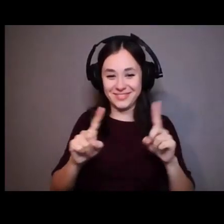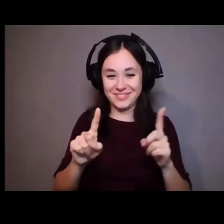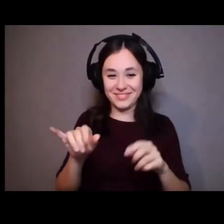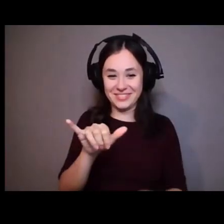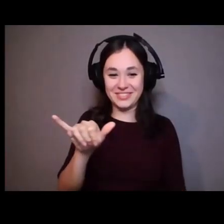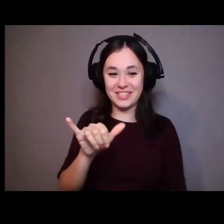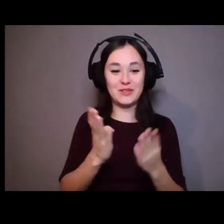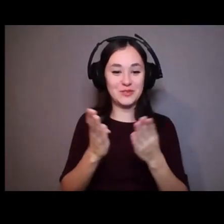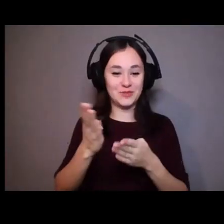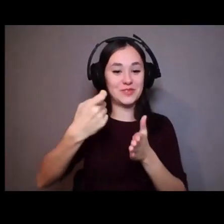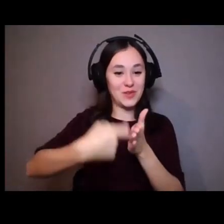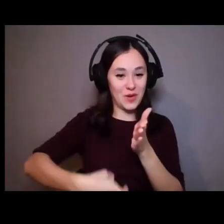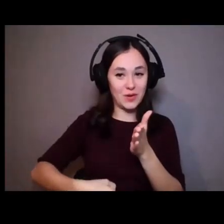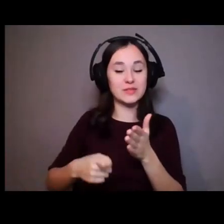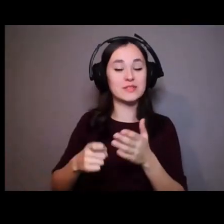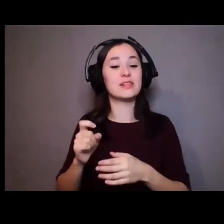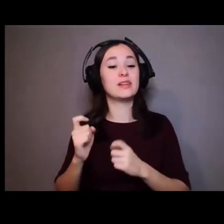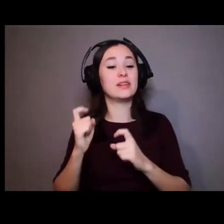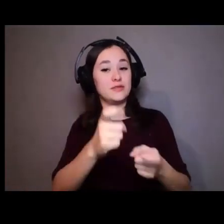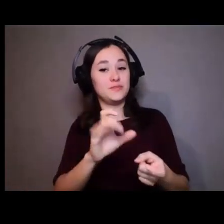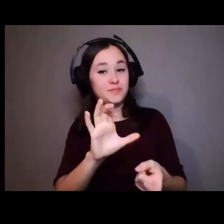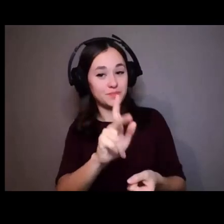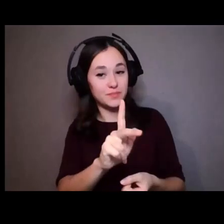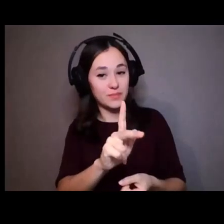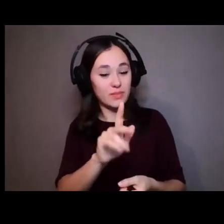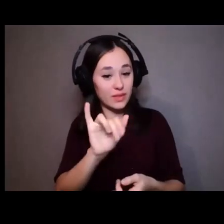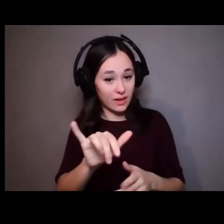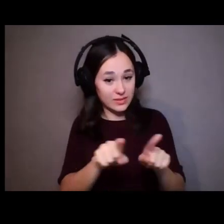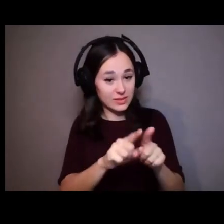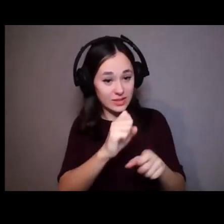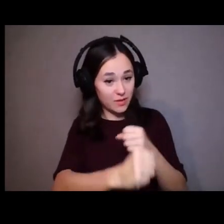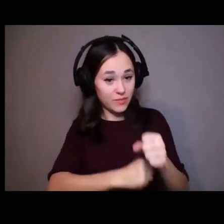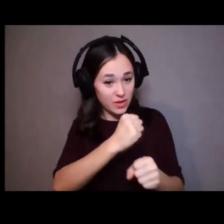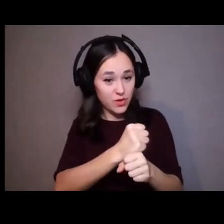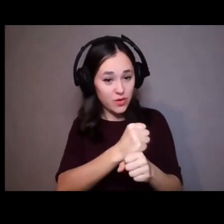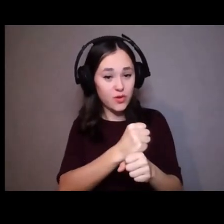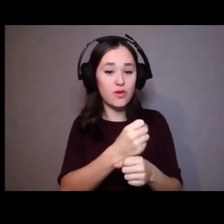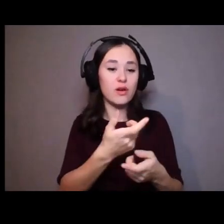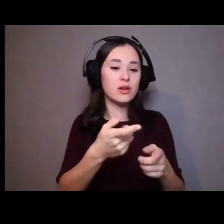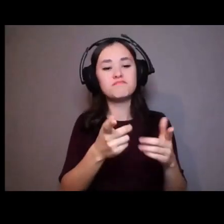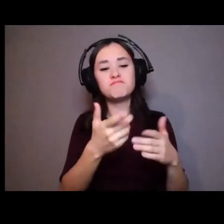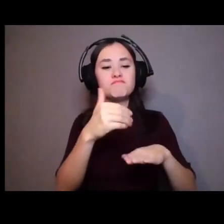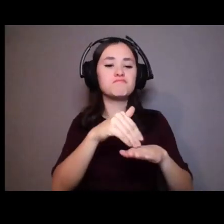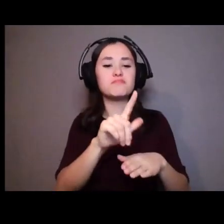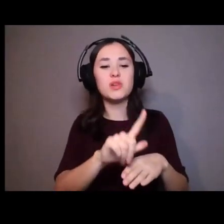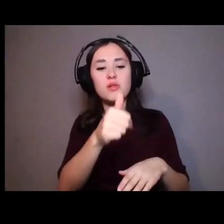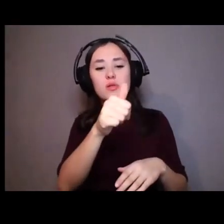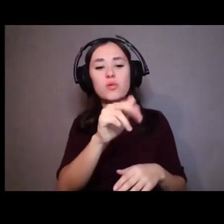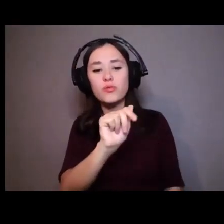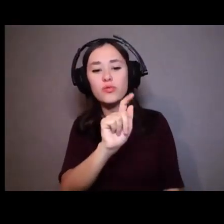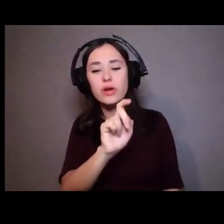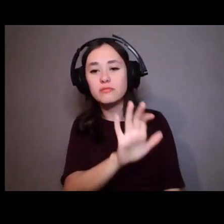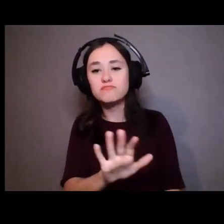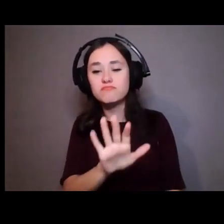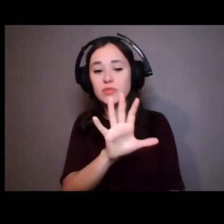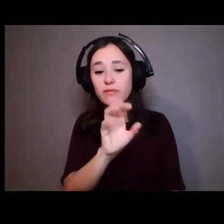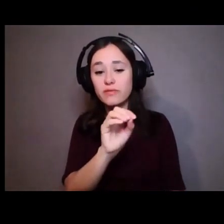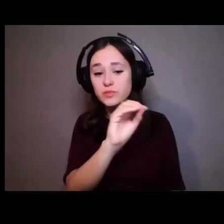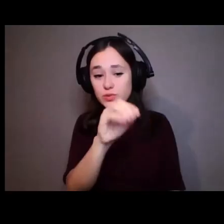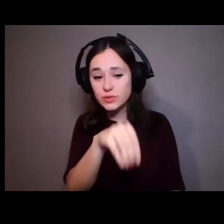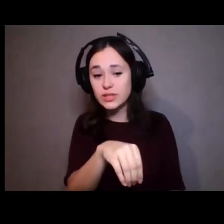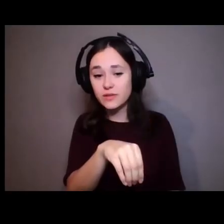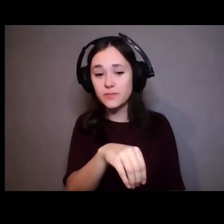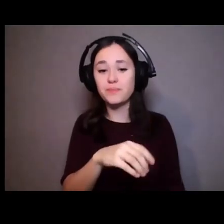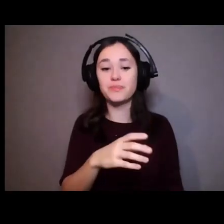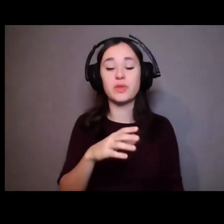reimbursed the following year at a lower rate of, let's say, 50% FMAP, as we saw between the public health emergency and later years, would